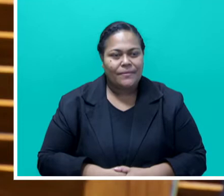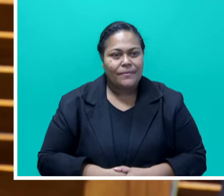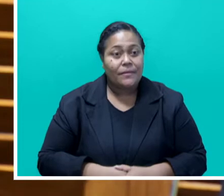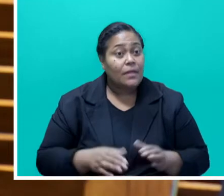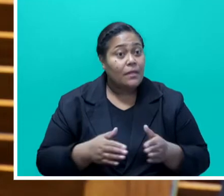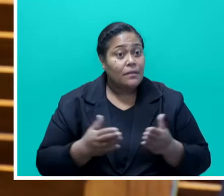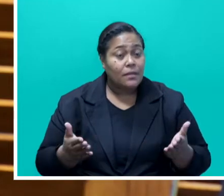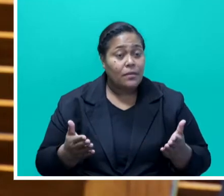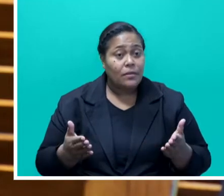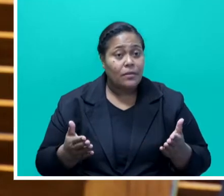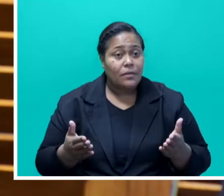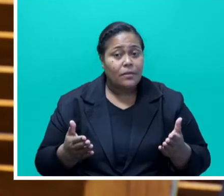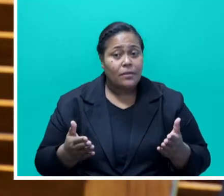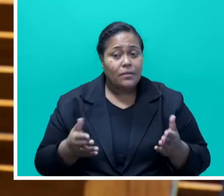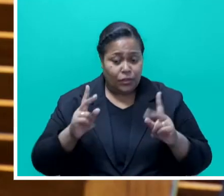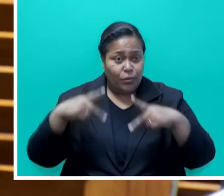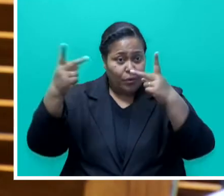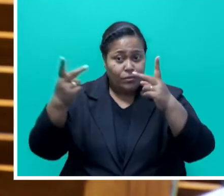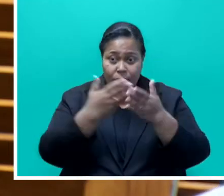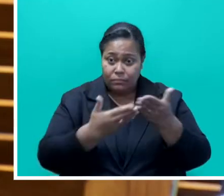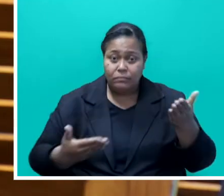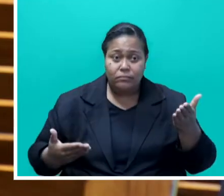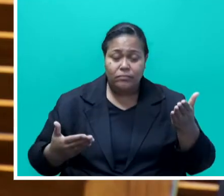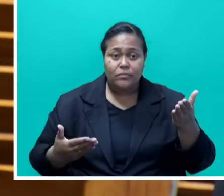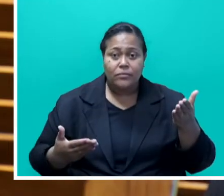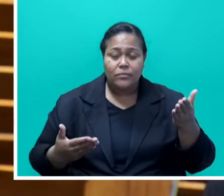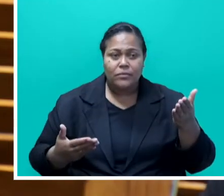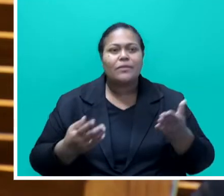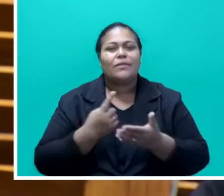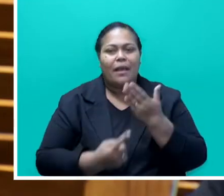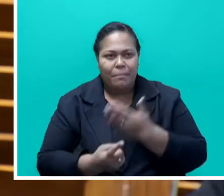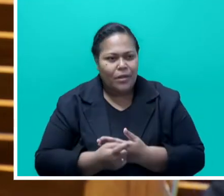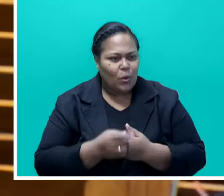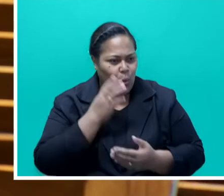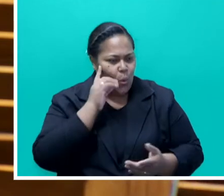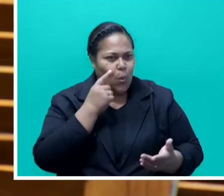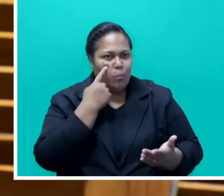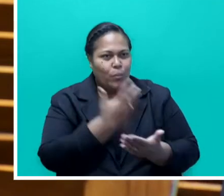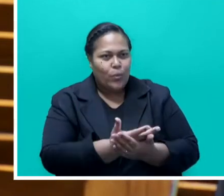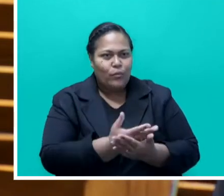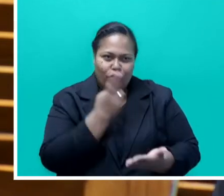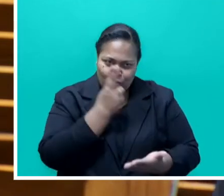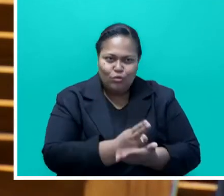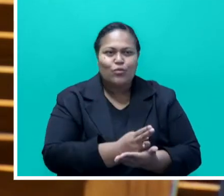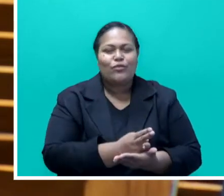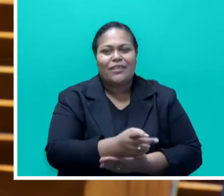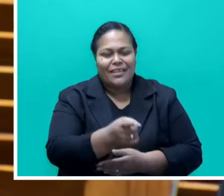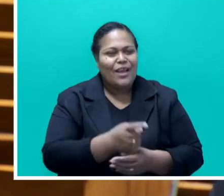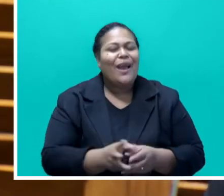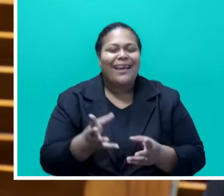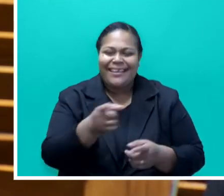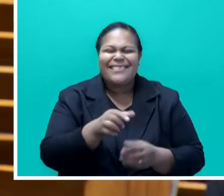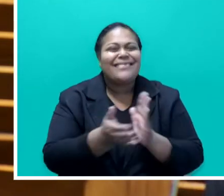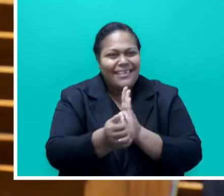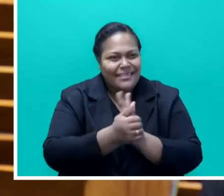that it's that such proposals actually resonate the true potential and the promise in the peri-urban and rural and remote